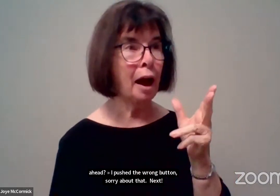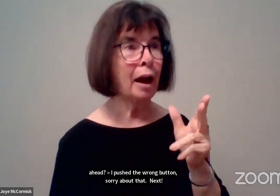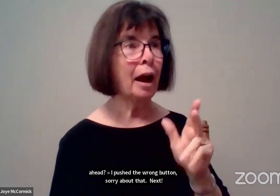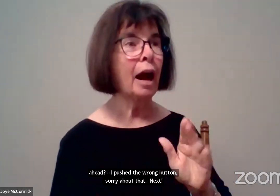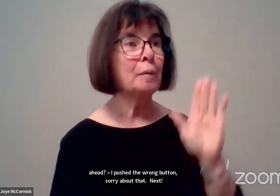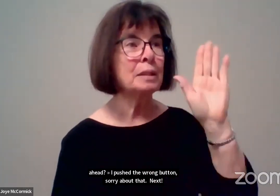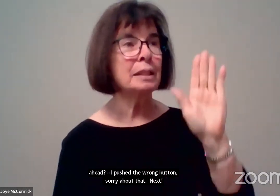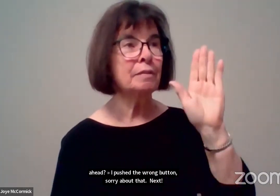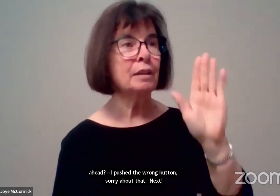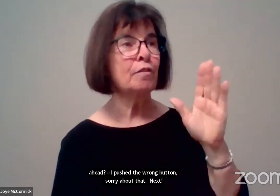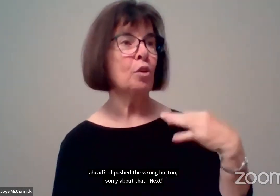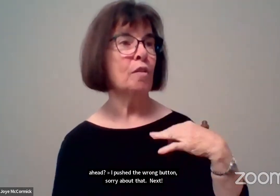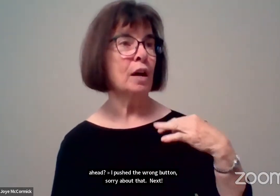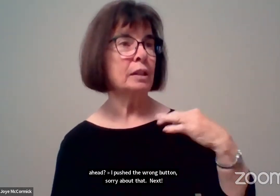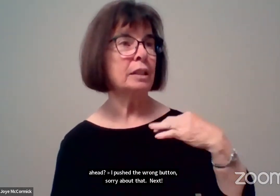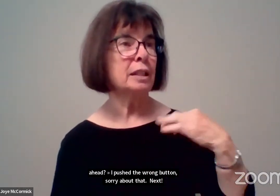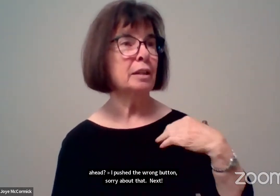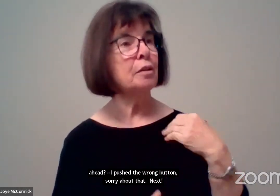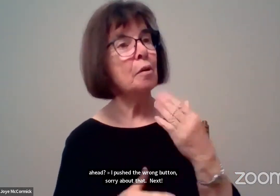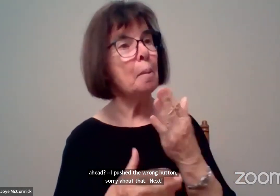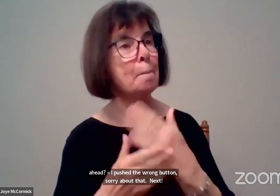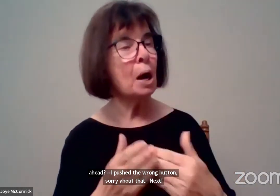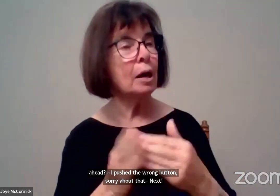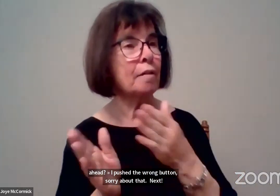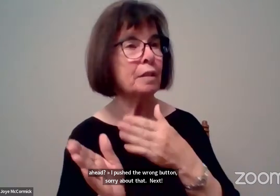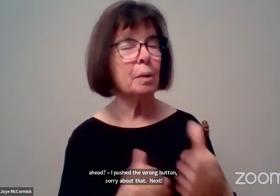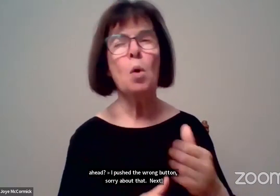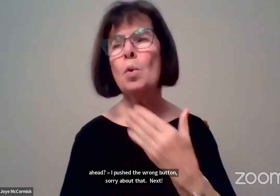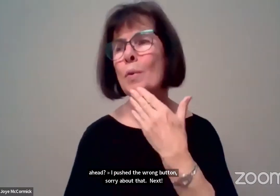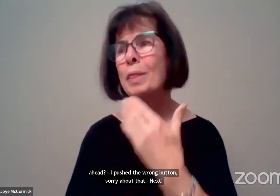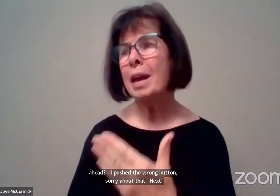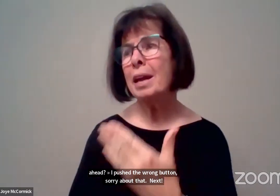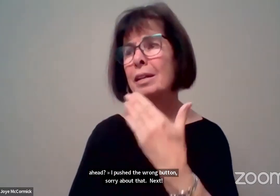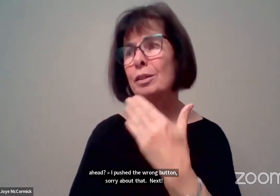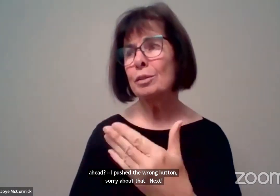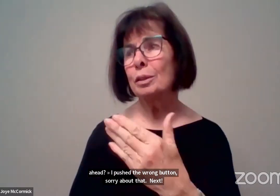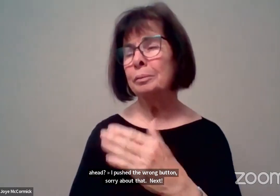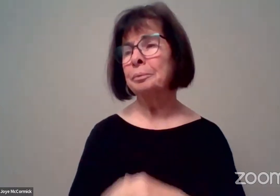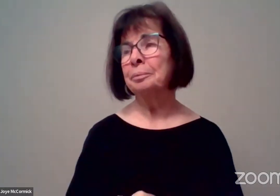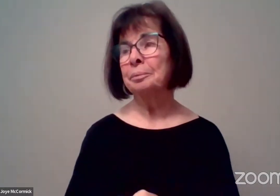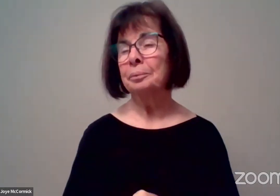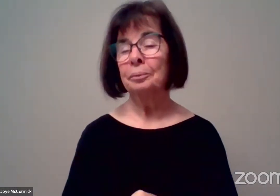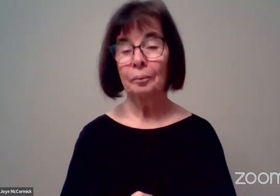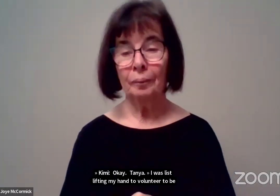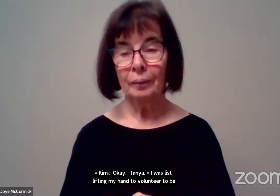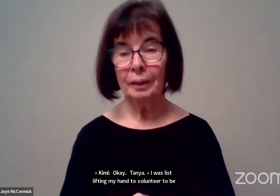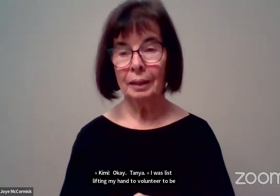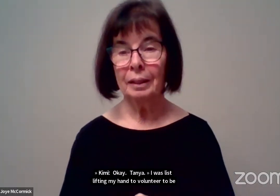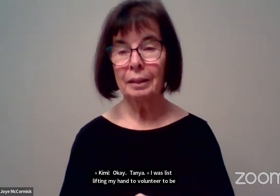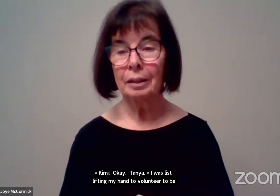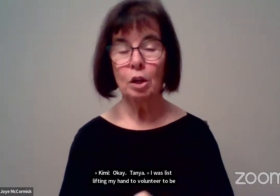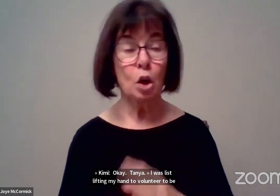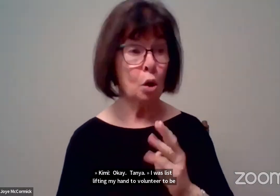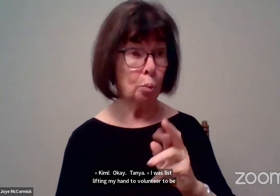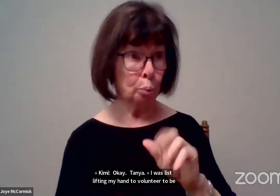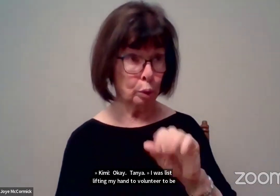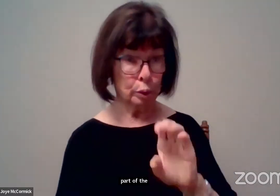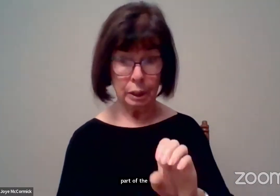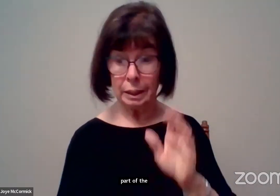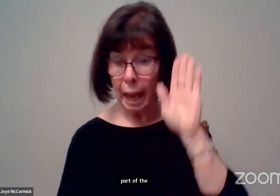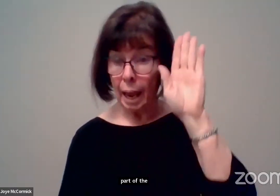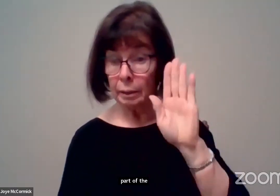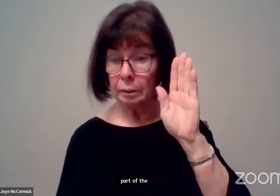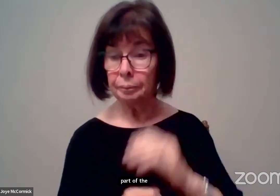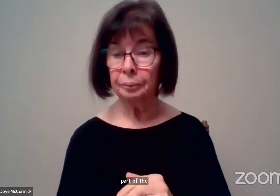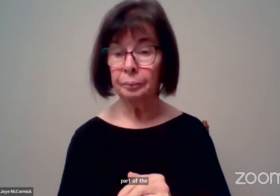to be part of the planning. Thank you, Tanya. Bruce's hand is up.